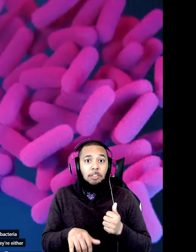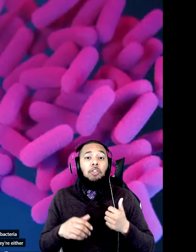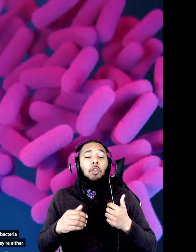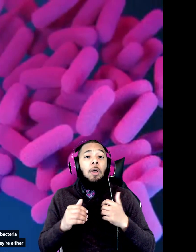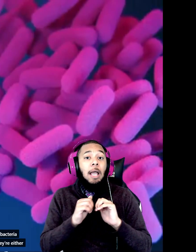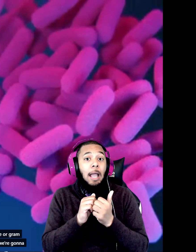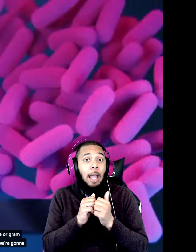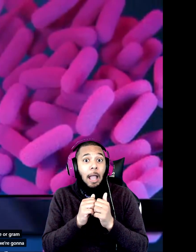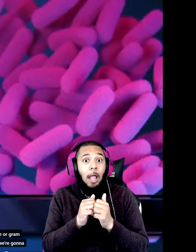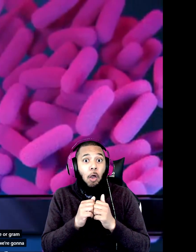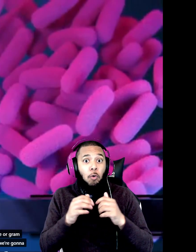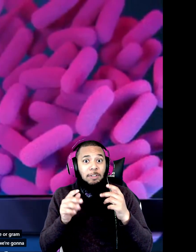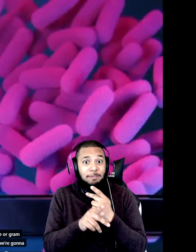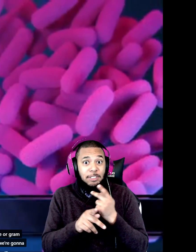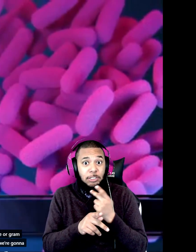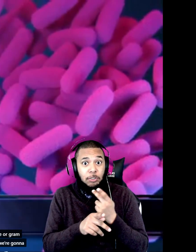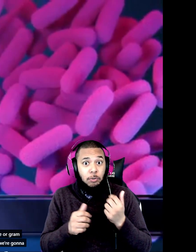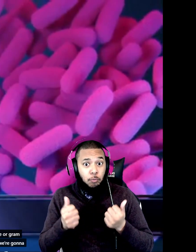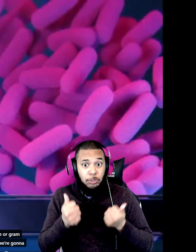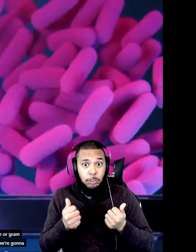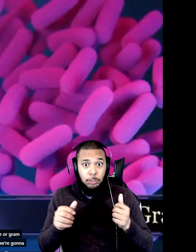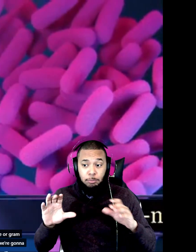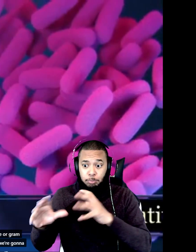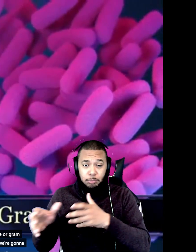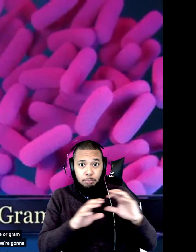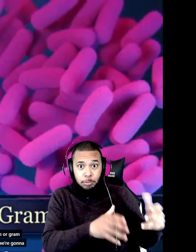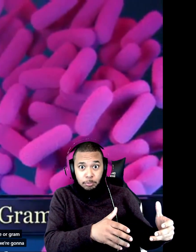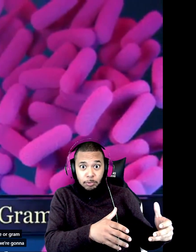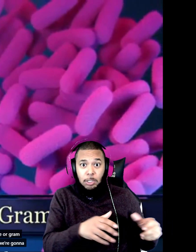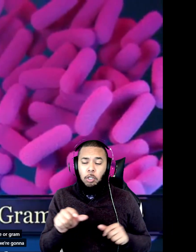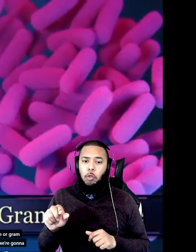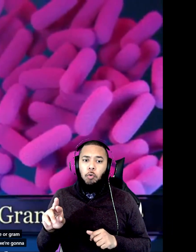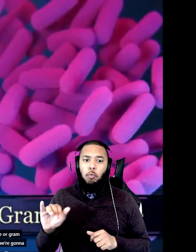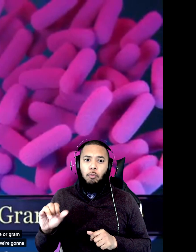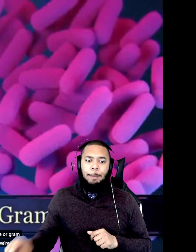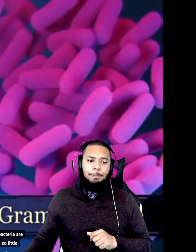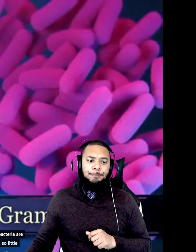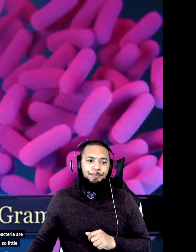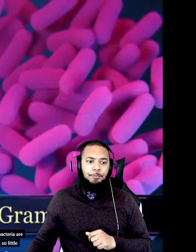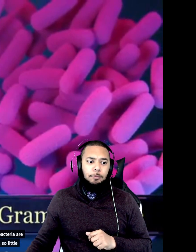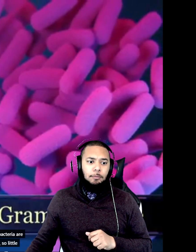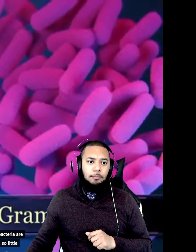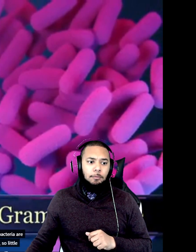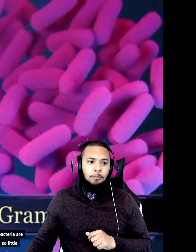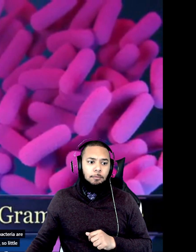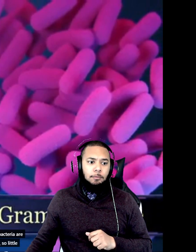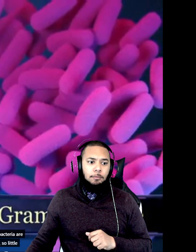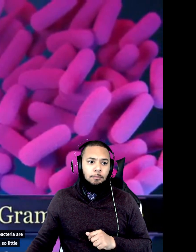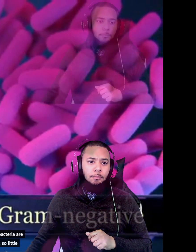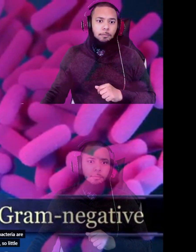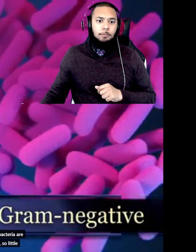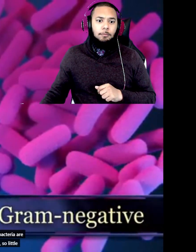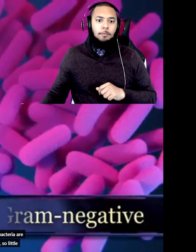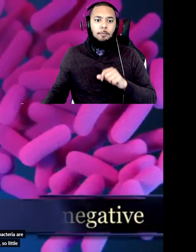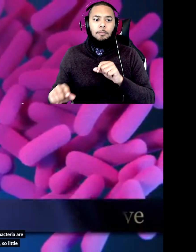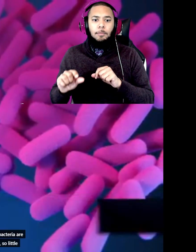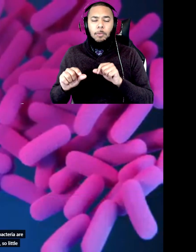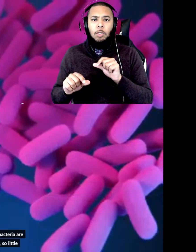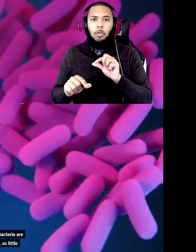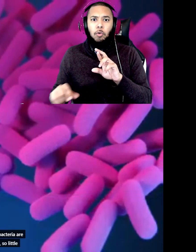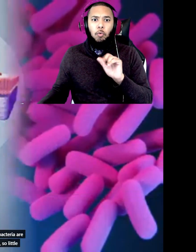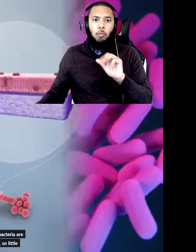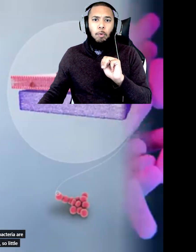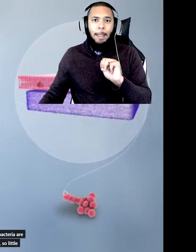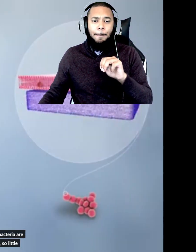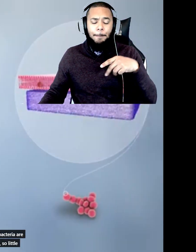groups. They're either going to be gram positive or gram negative. And the way that we're going to be able to separate these bacteria are